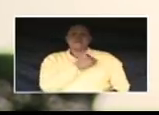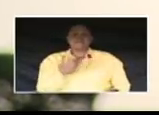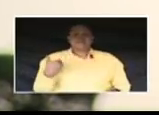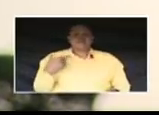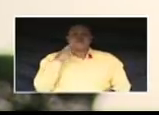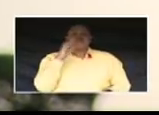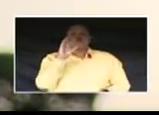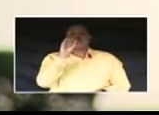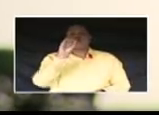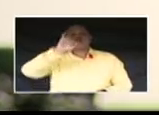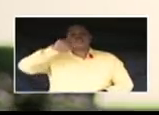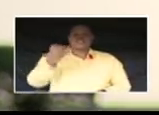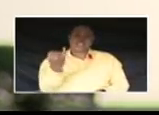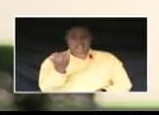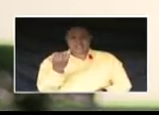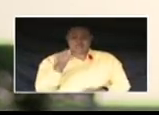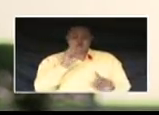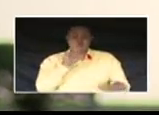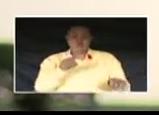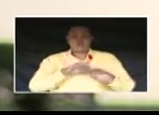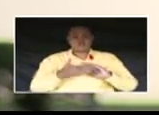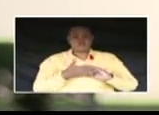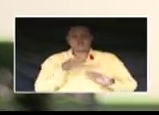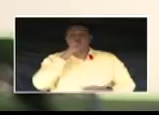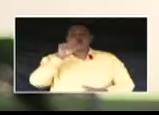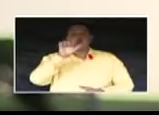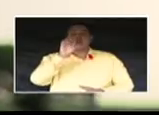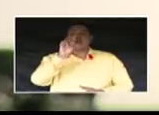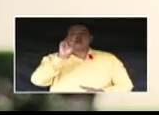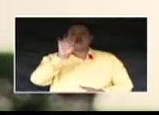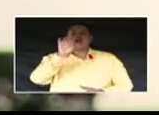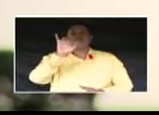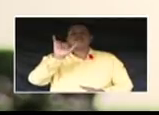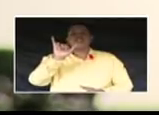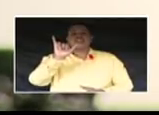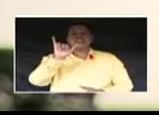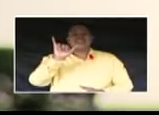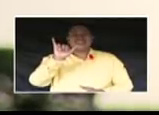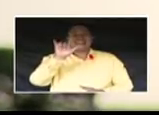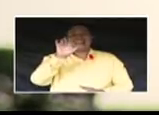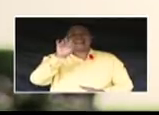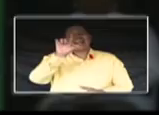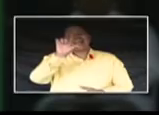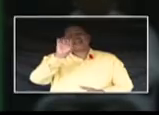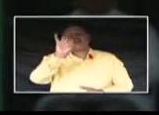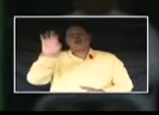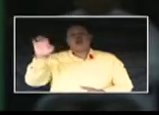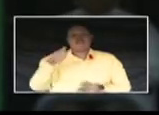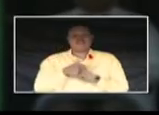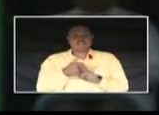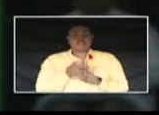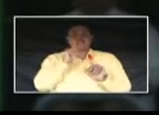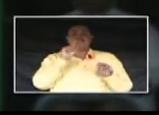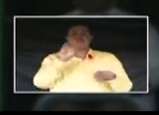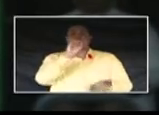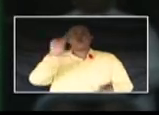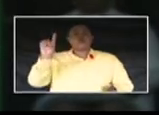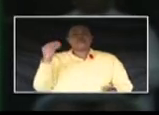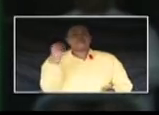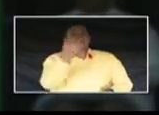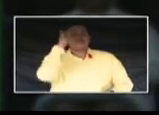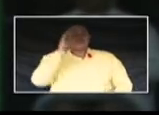the Order of Jamaica, Mr. Godfrey Glengoff Dyer, Commander of the Order of Distinction,